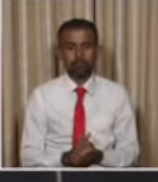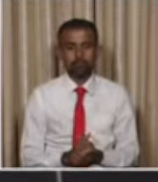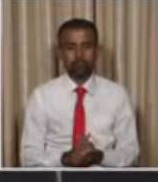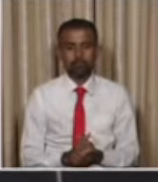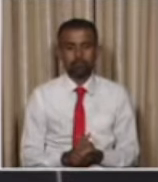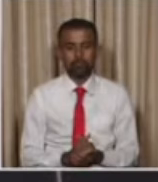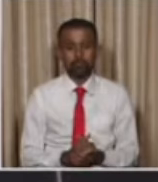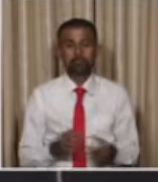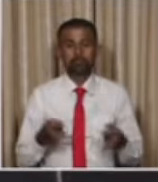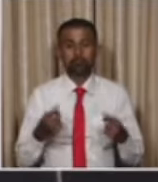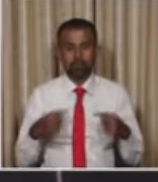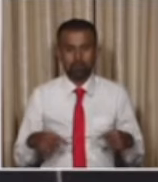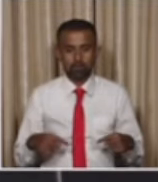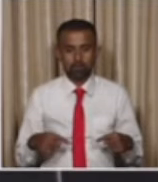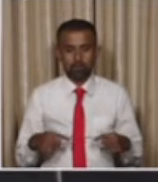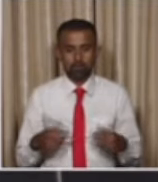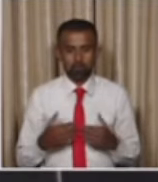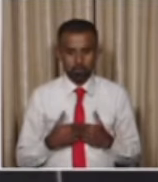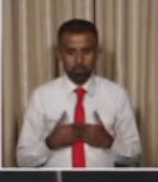Thereafter, we also had this